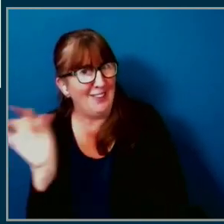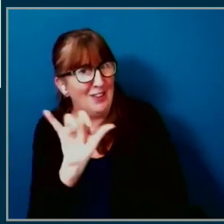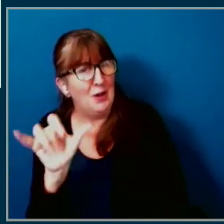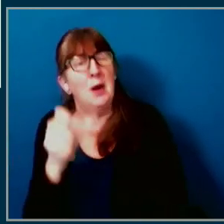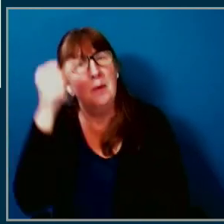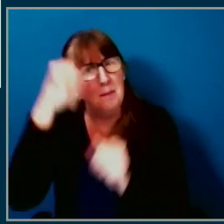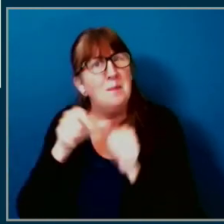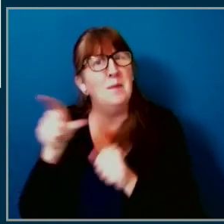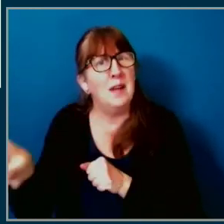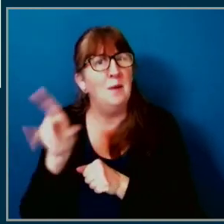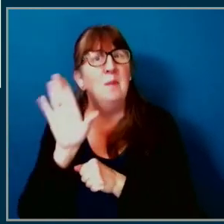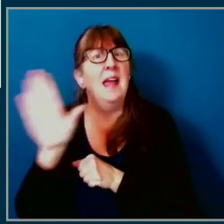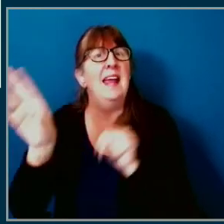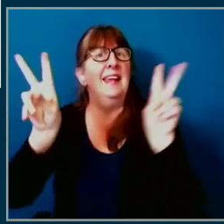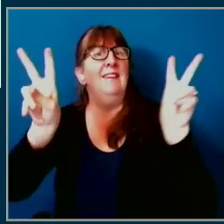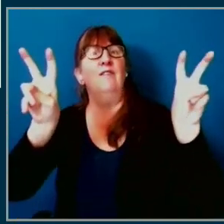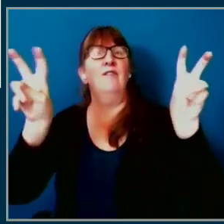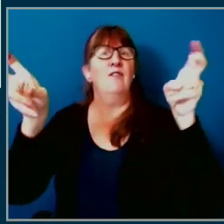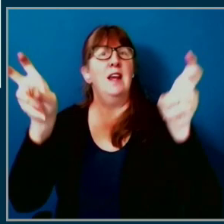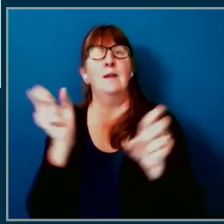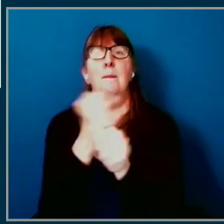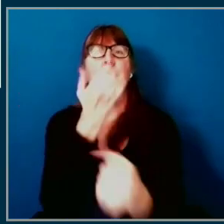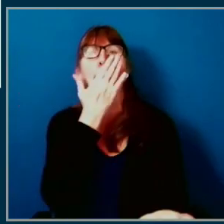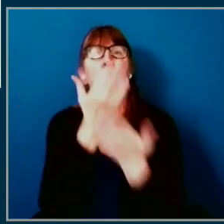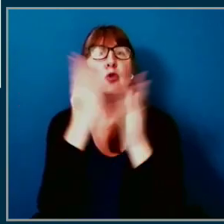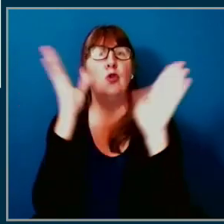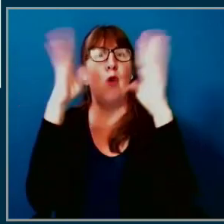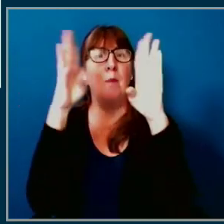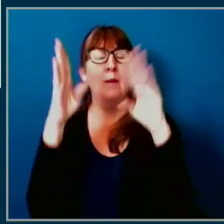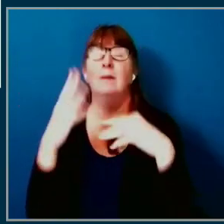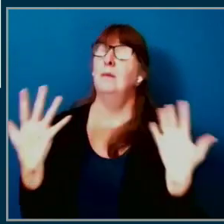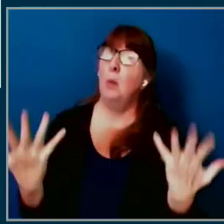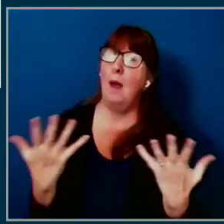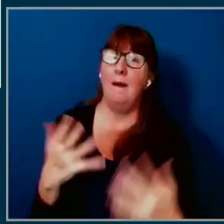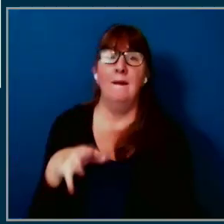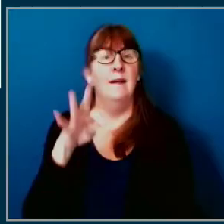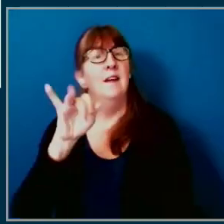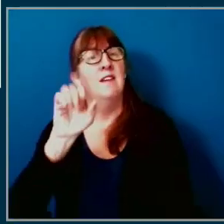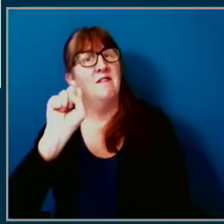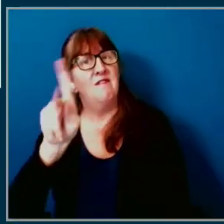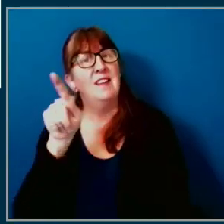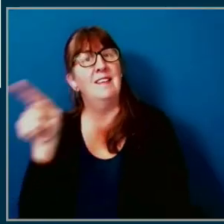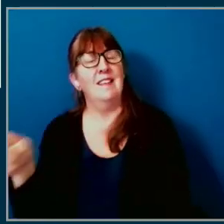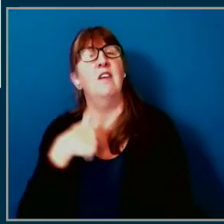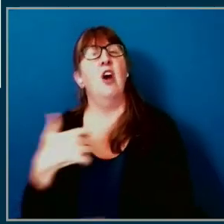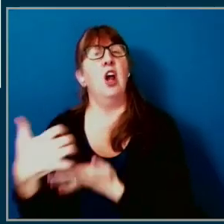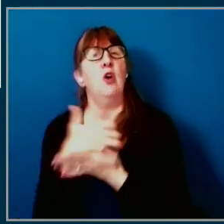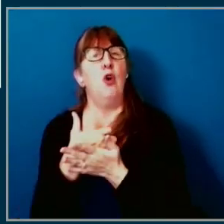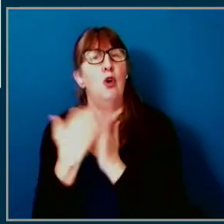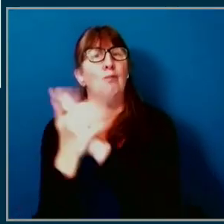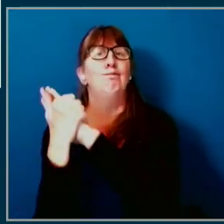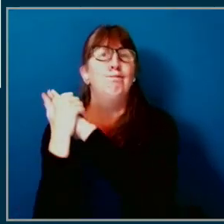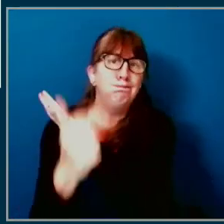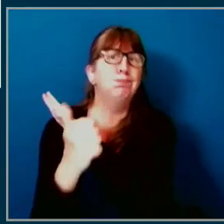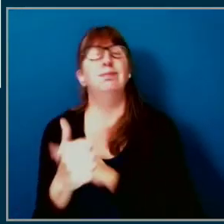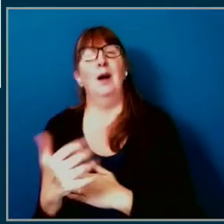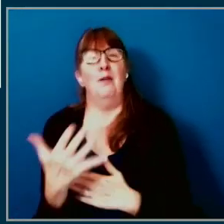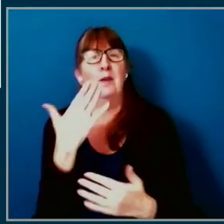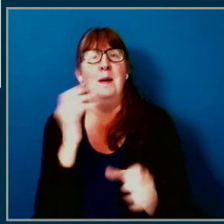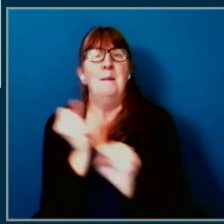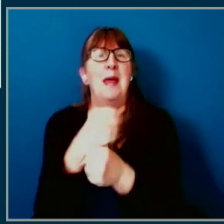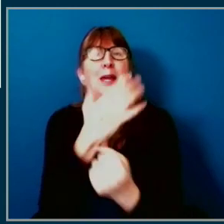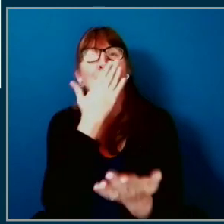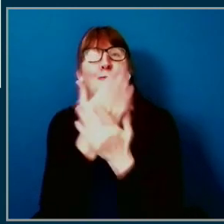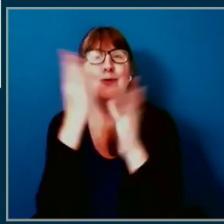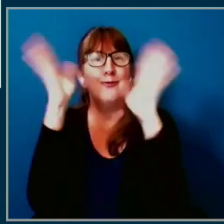phrase of making good trouble. Well, at Fisk is a place where I earned the art of making good trouble, a notion that has shaped